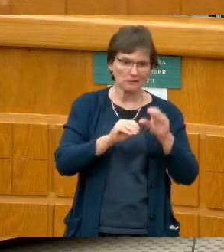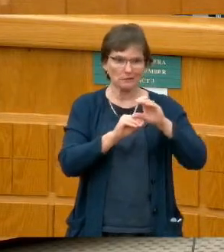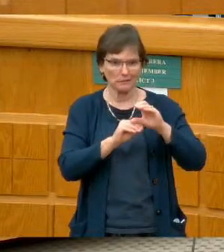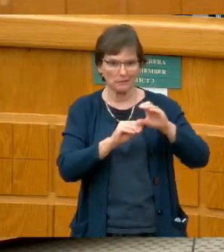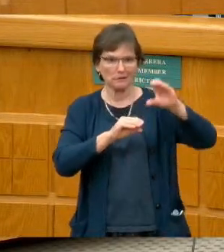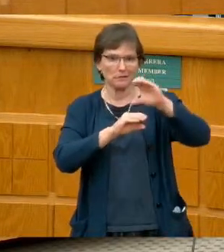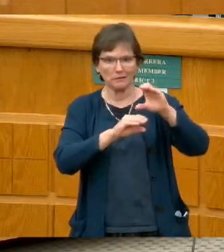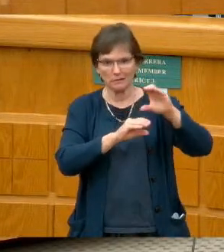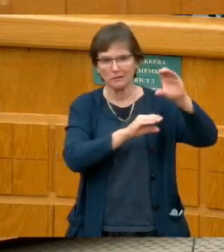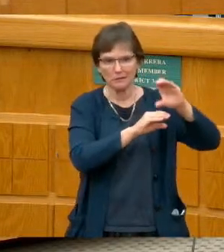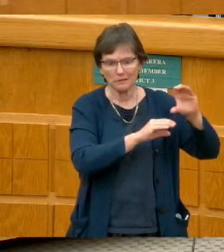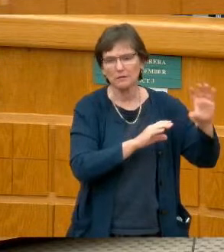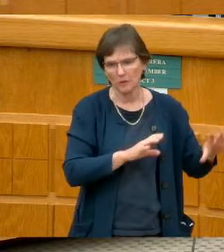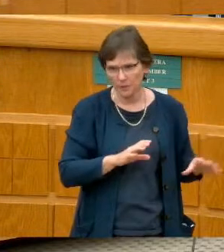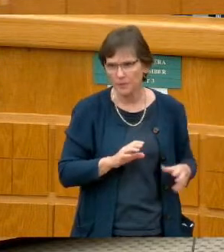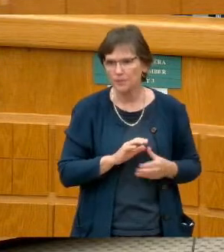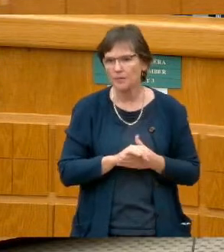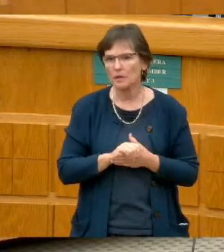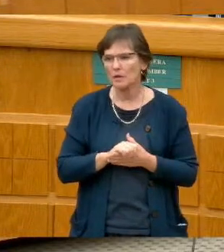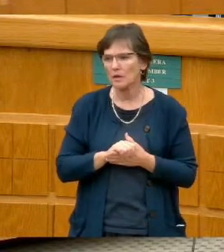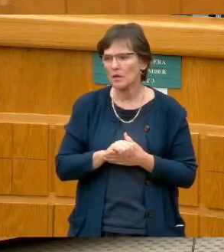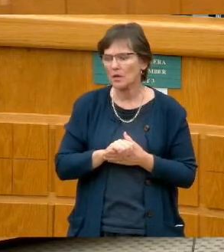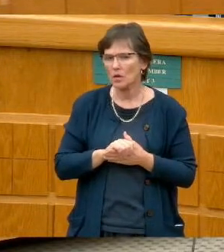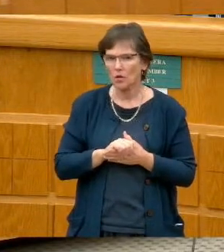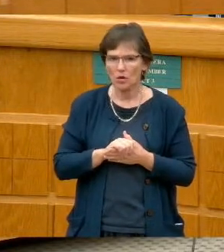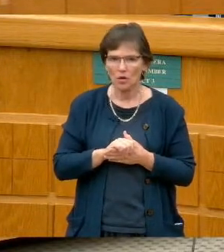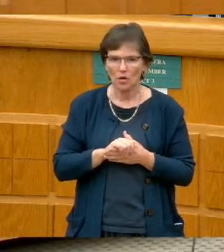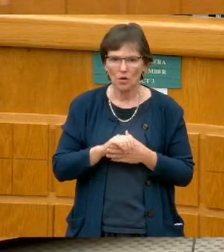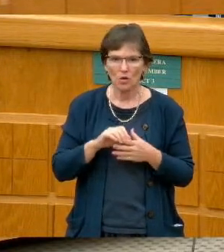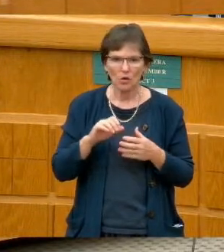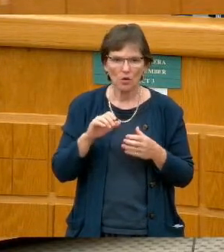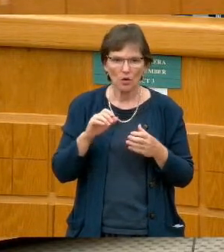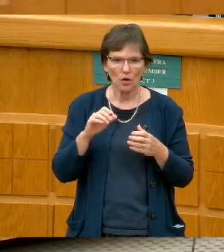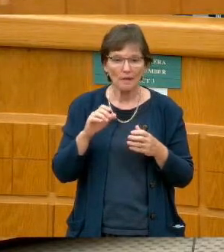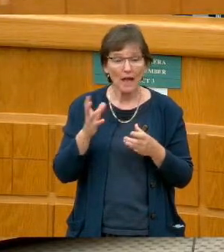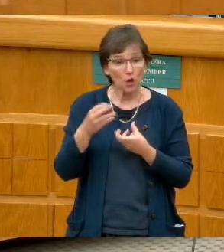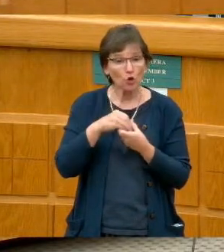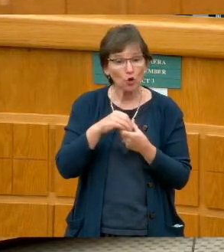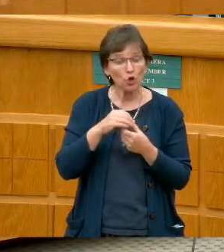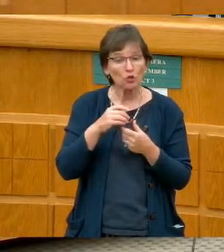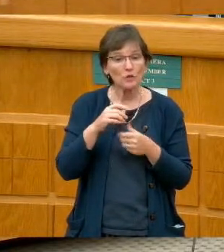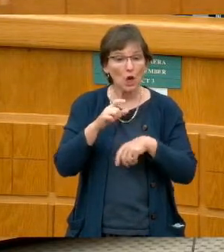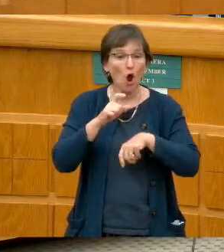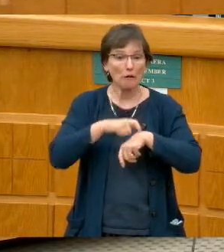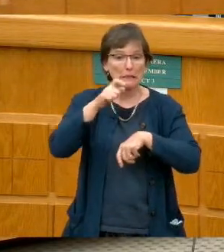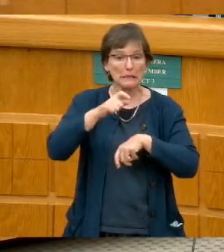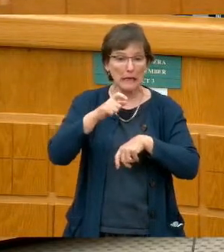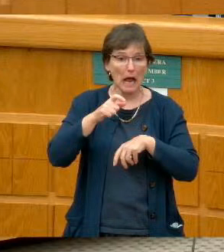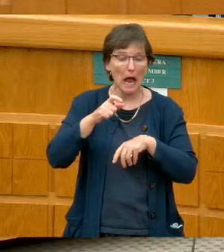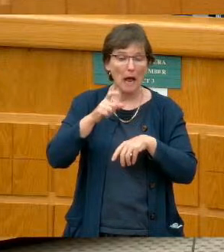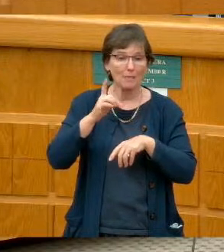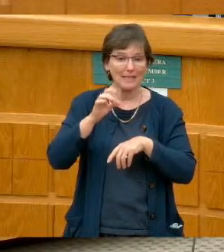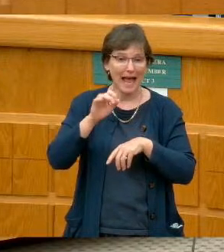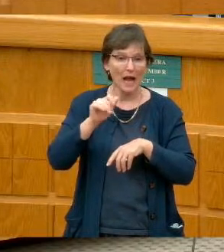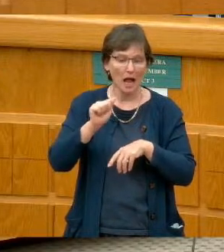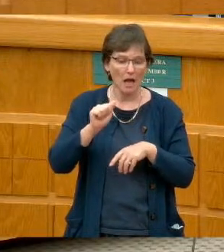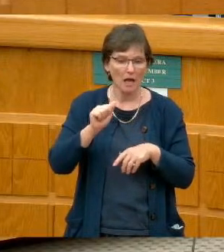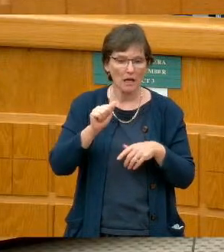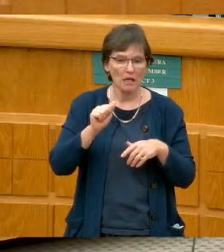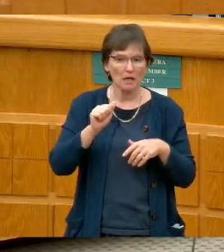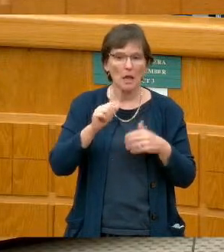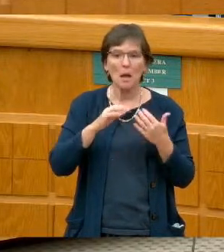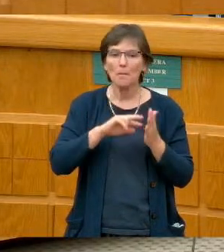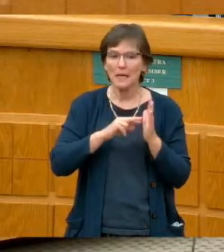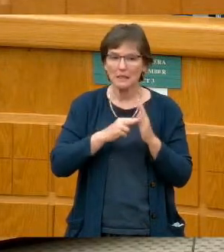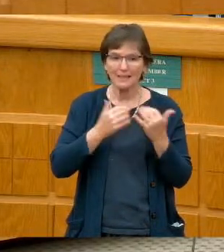data points that we do get from the state that are on time. And so as an example, today's 308 number